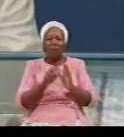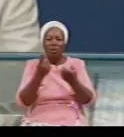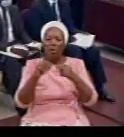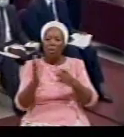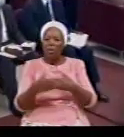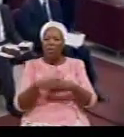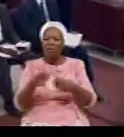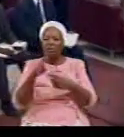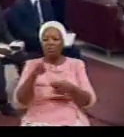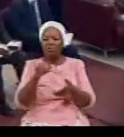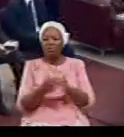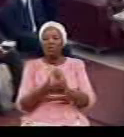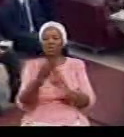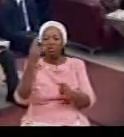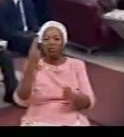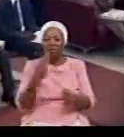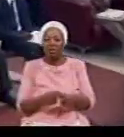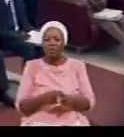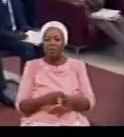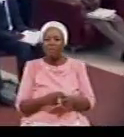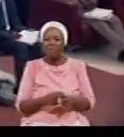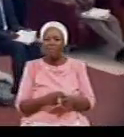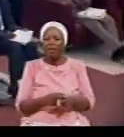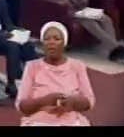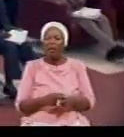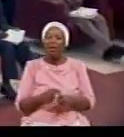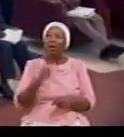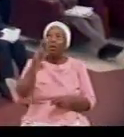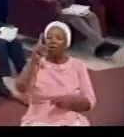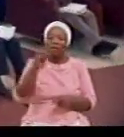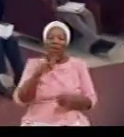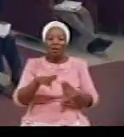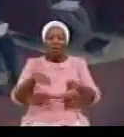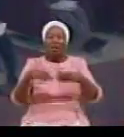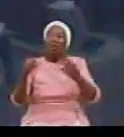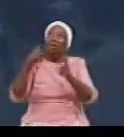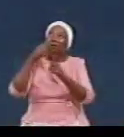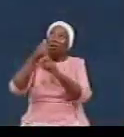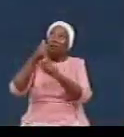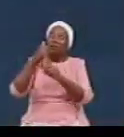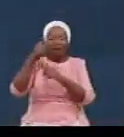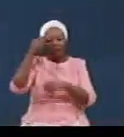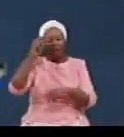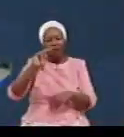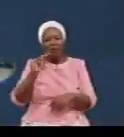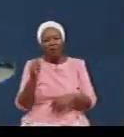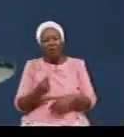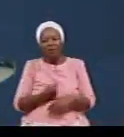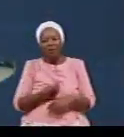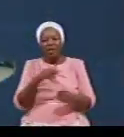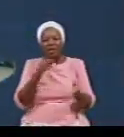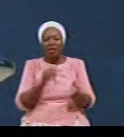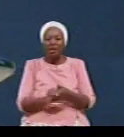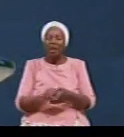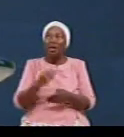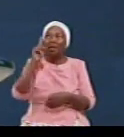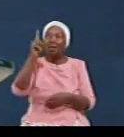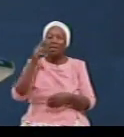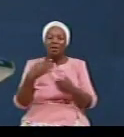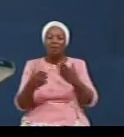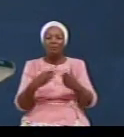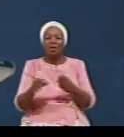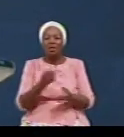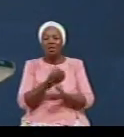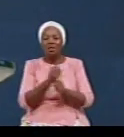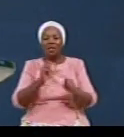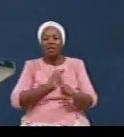in Jesus' name. He gave himself for us, that he might redeem us from